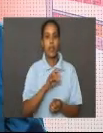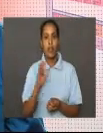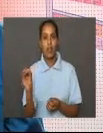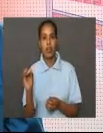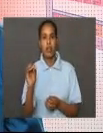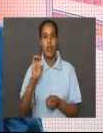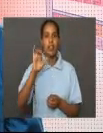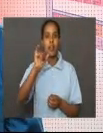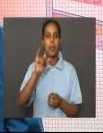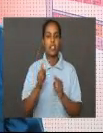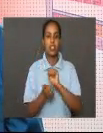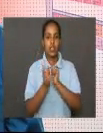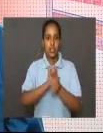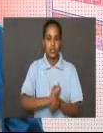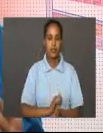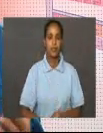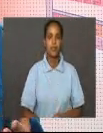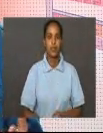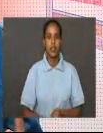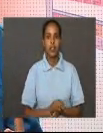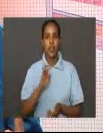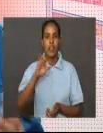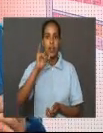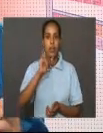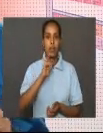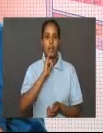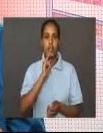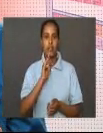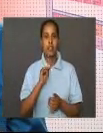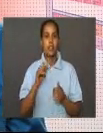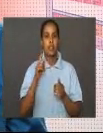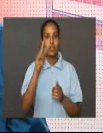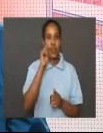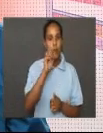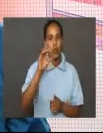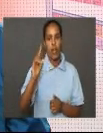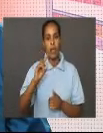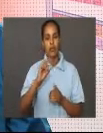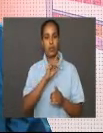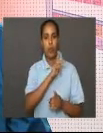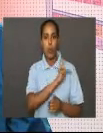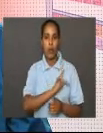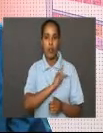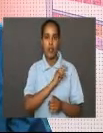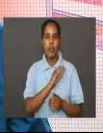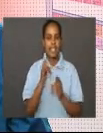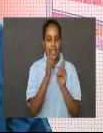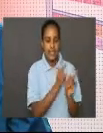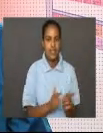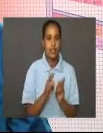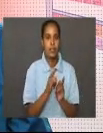and entropy change. Entropy is the thermodynamic property of a